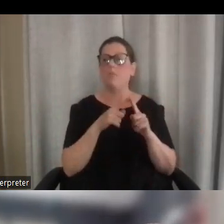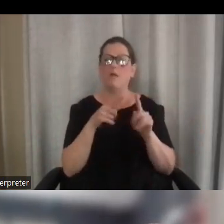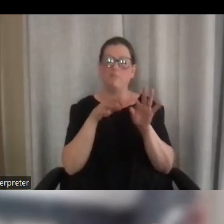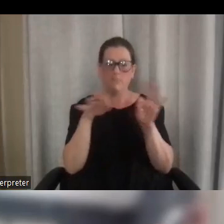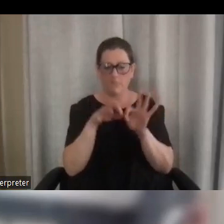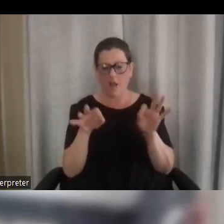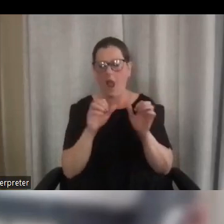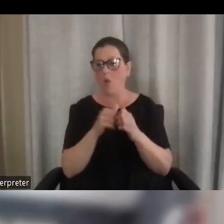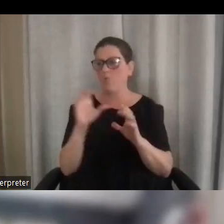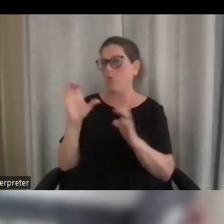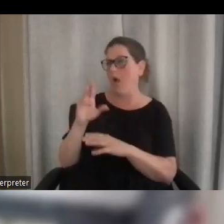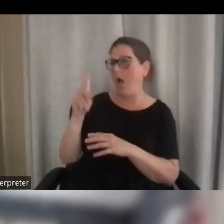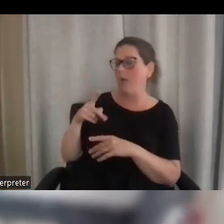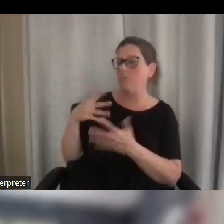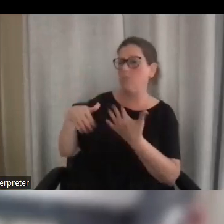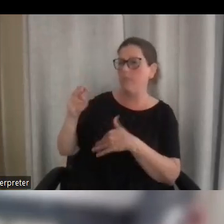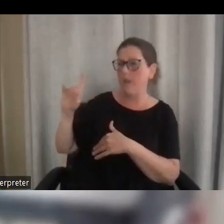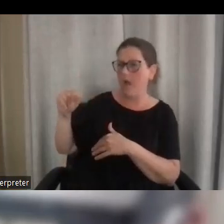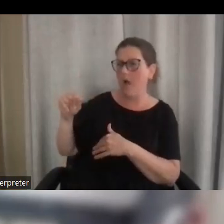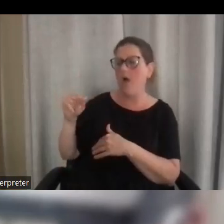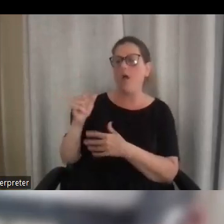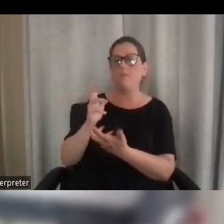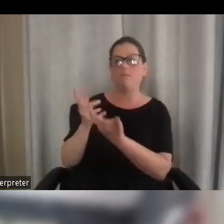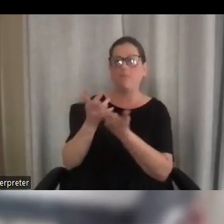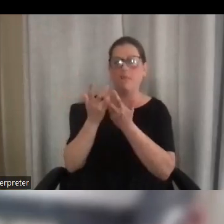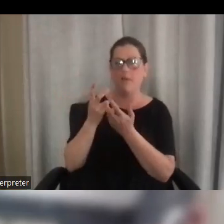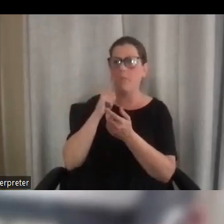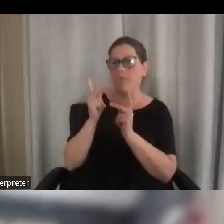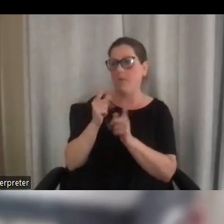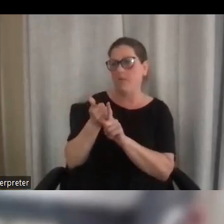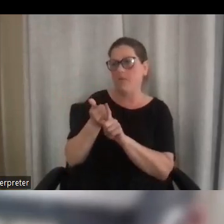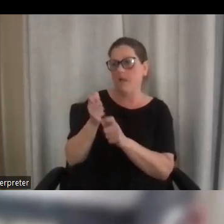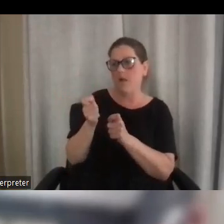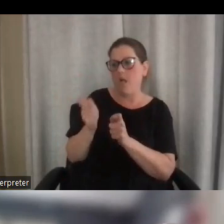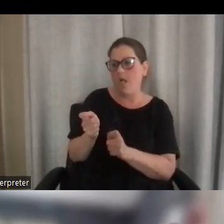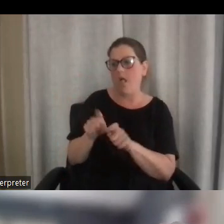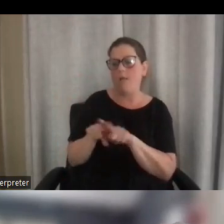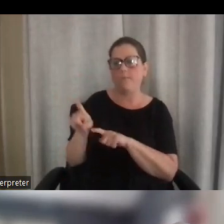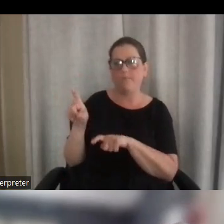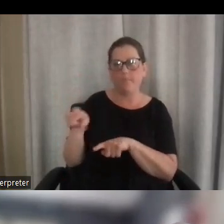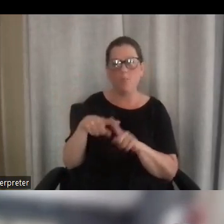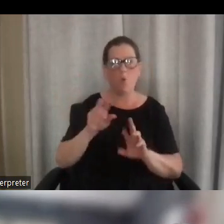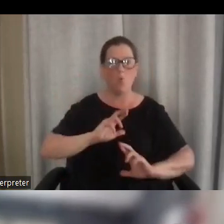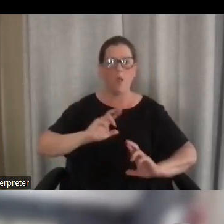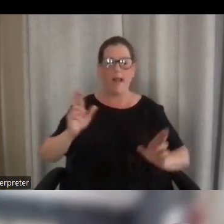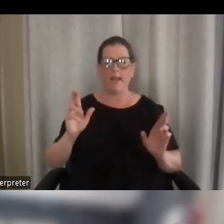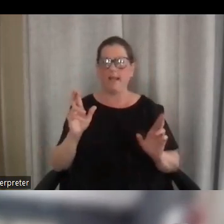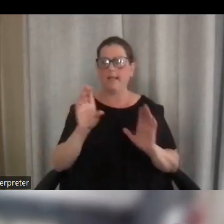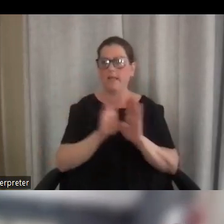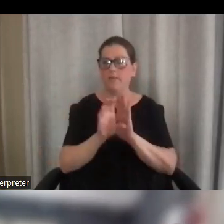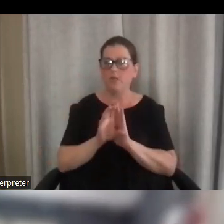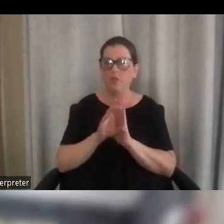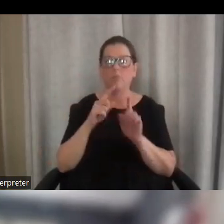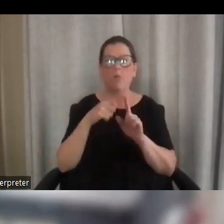up on social media, already kind of tailored for people. They could tweak it as they needed, but ready to go images and scripts for